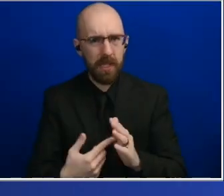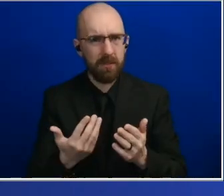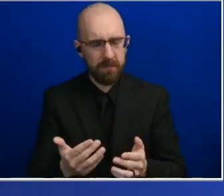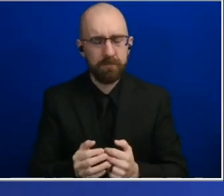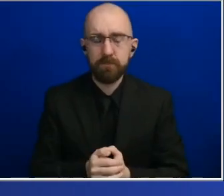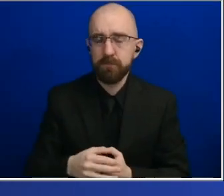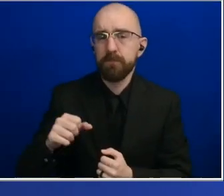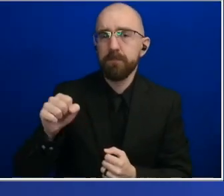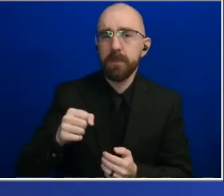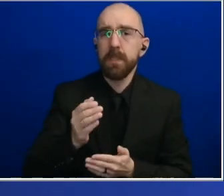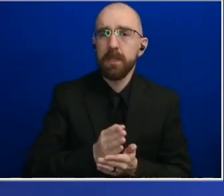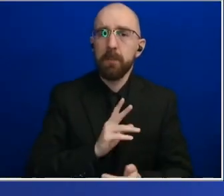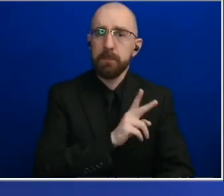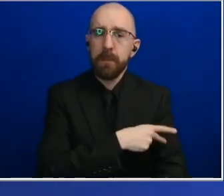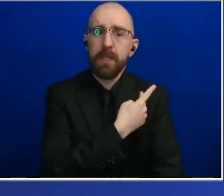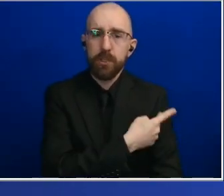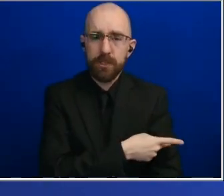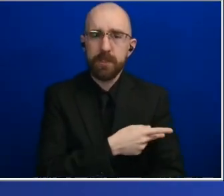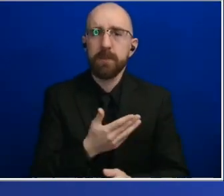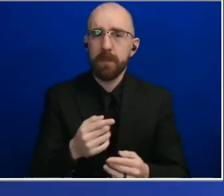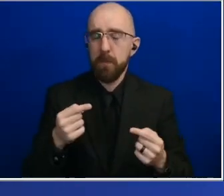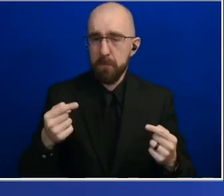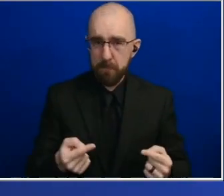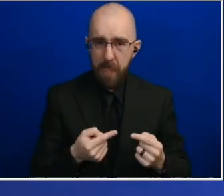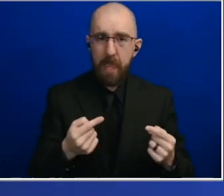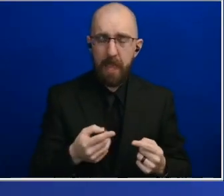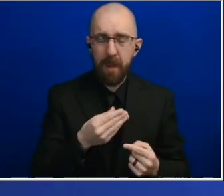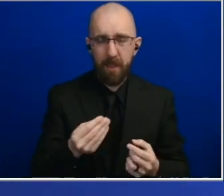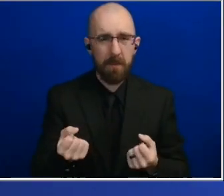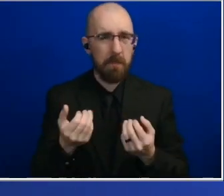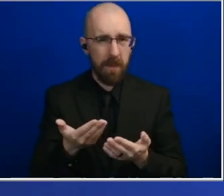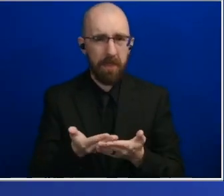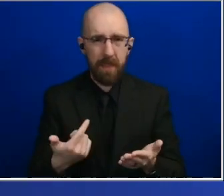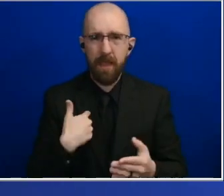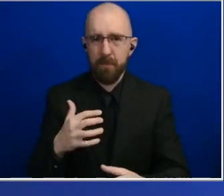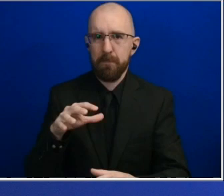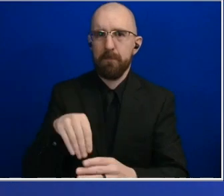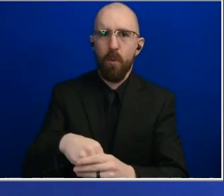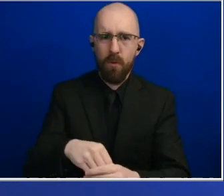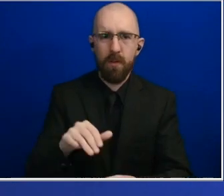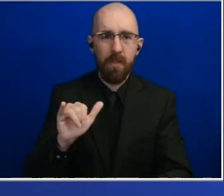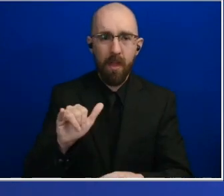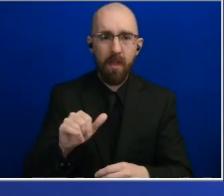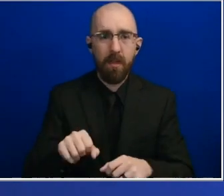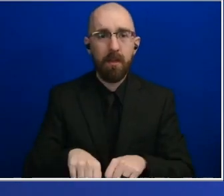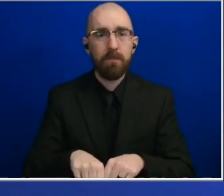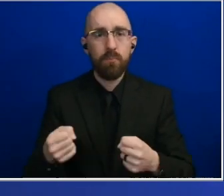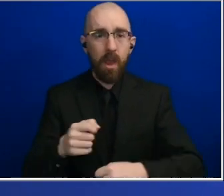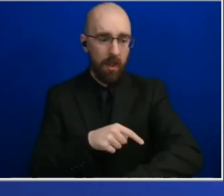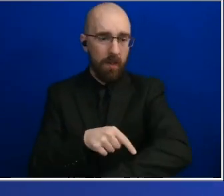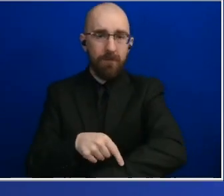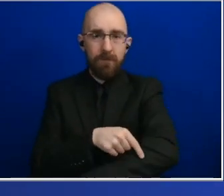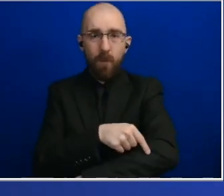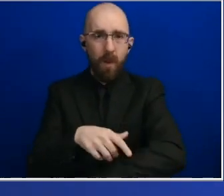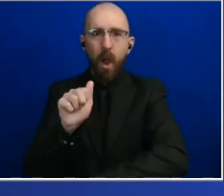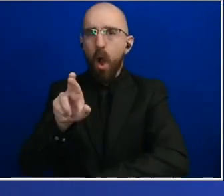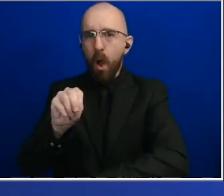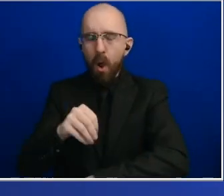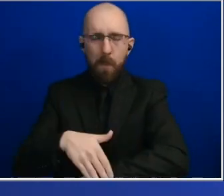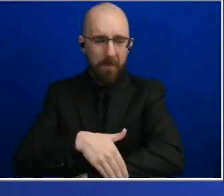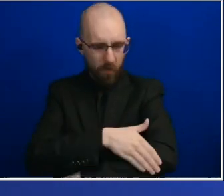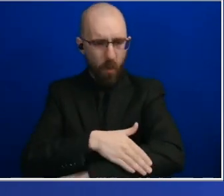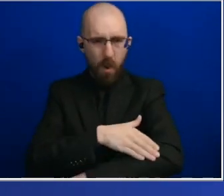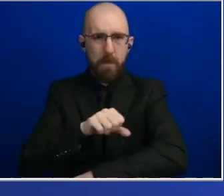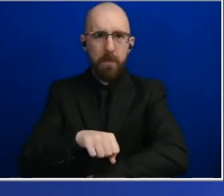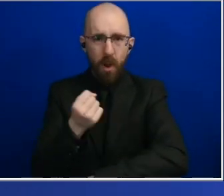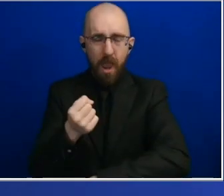patients, pain and a lot of the things that I'm a part of, if somebody breaks their forearm, it's a pretty straightforward the type